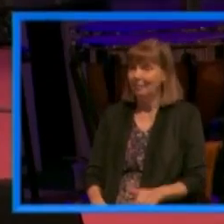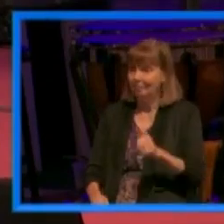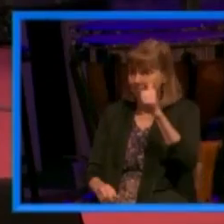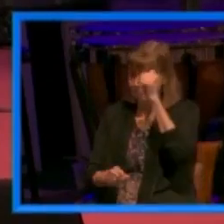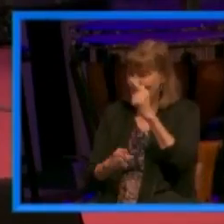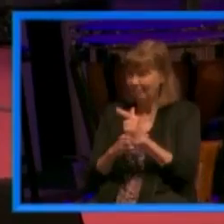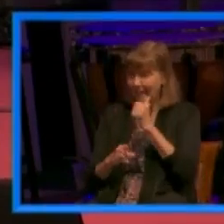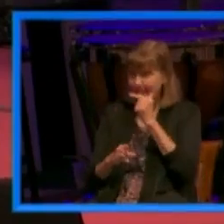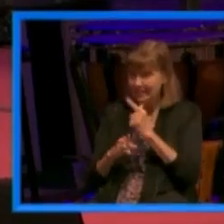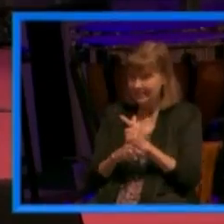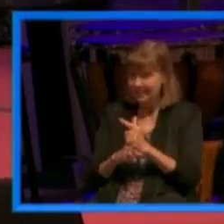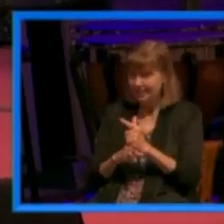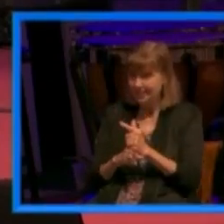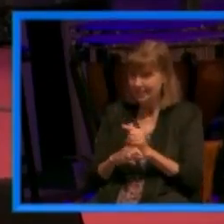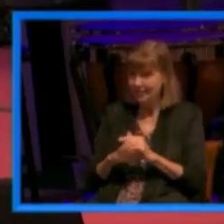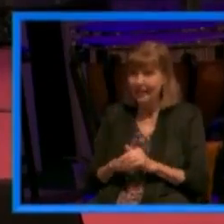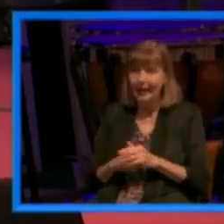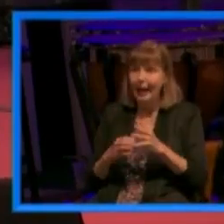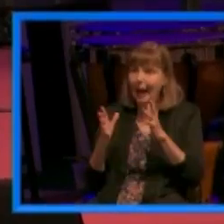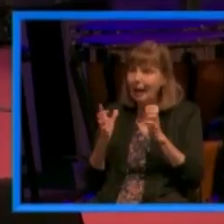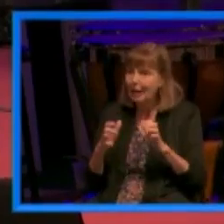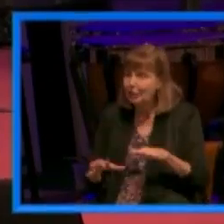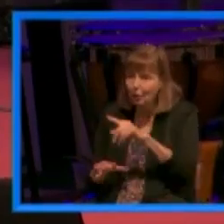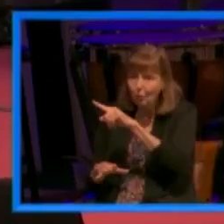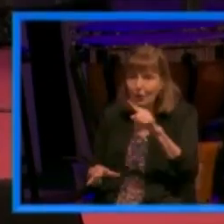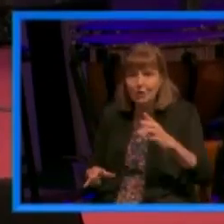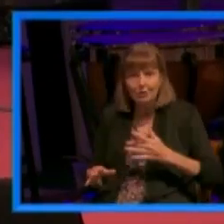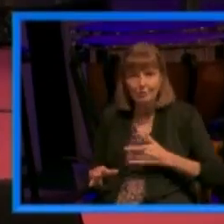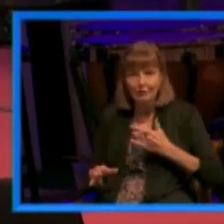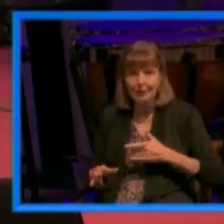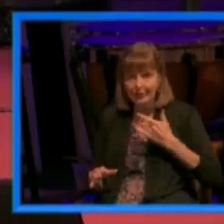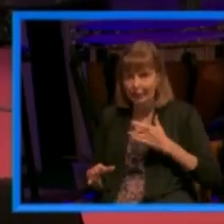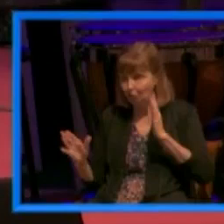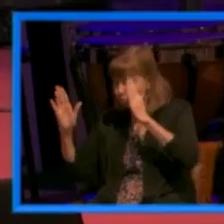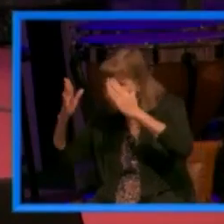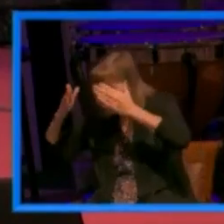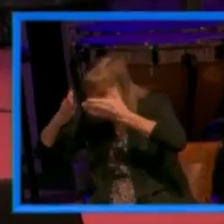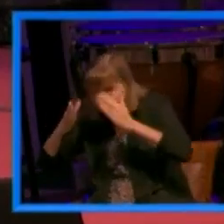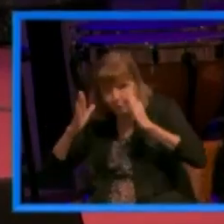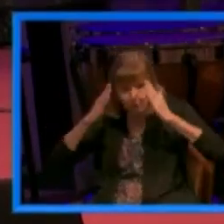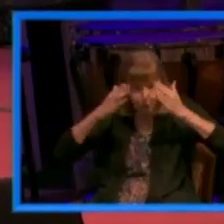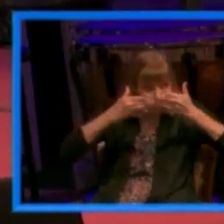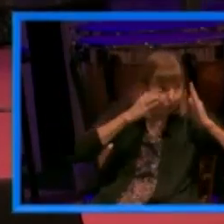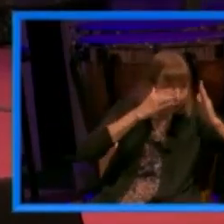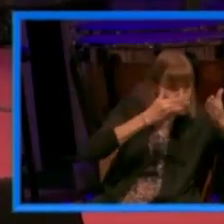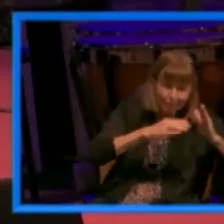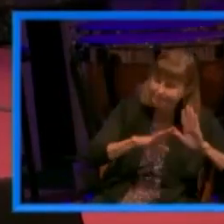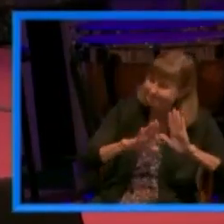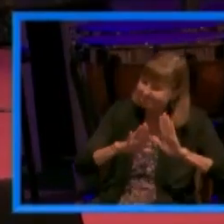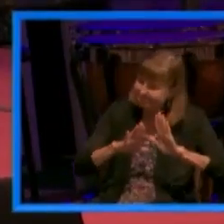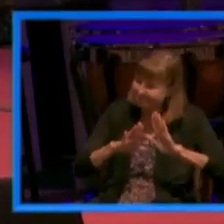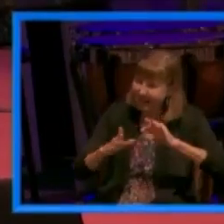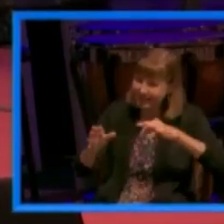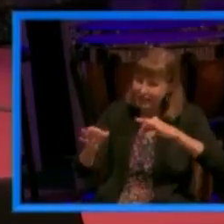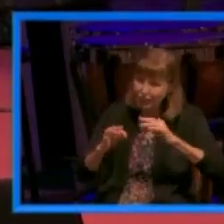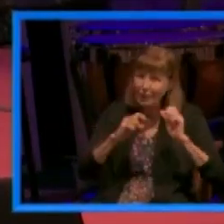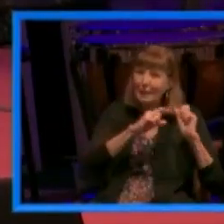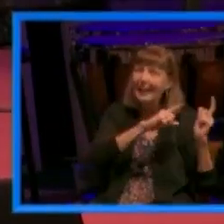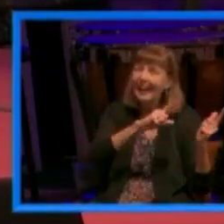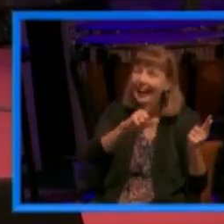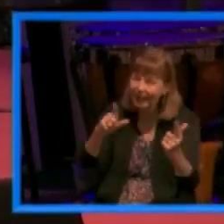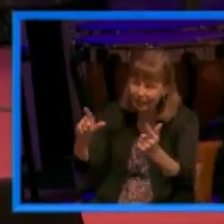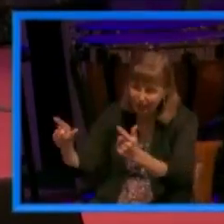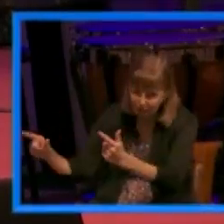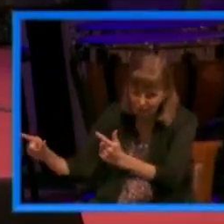feel like you're the center of attention. I'm describing all of us. I'm describing all who walk with the Lord. We fall into this sin and we feel guilty. Now, we